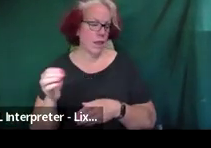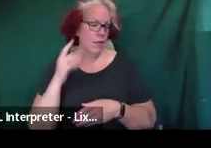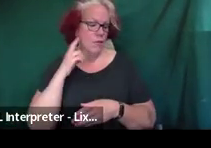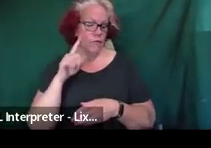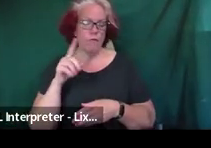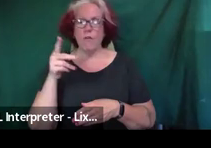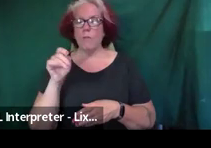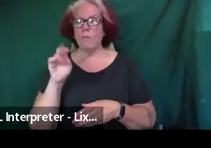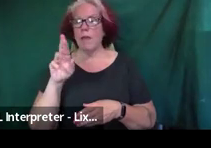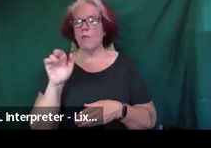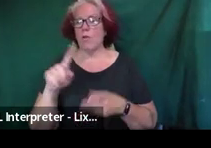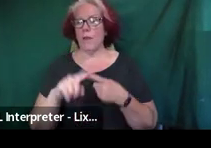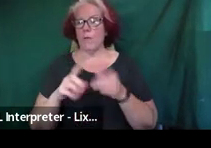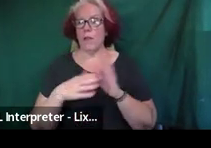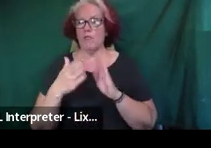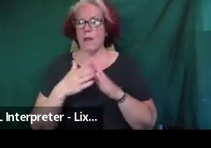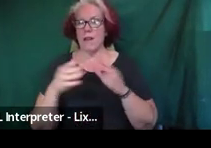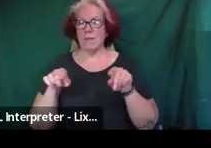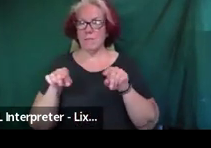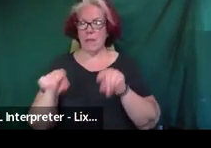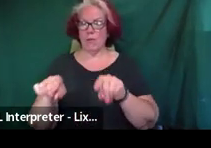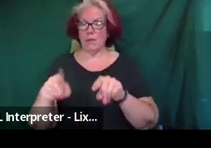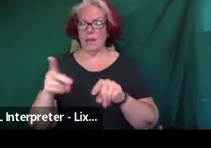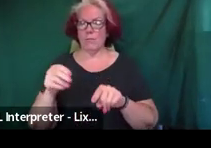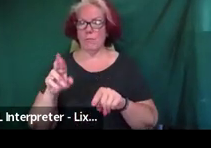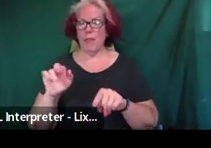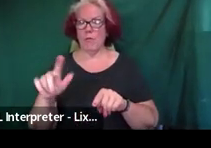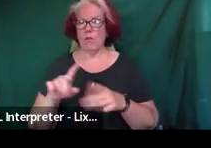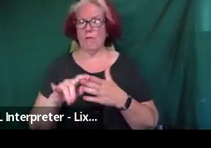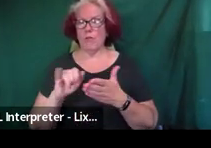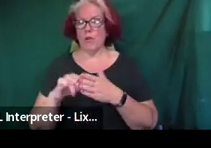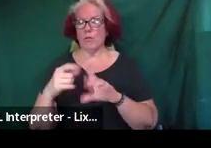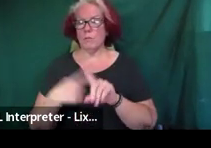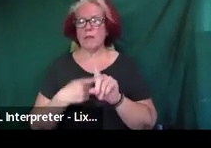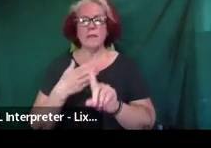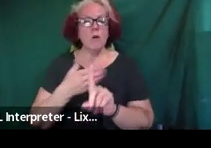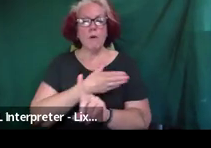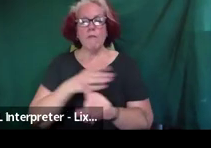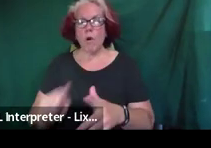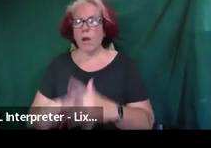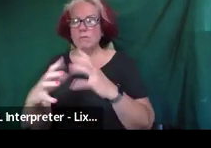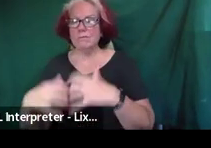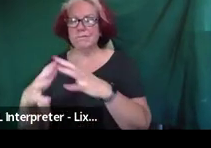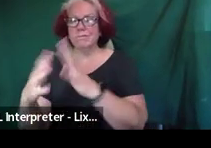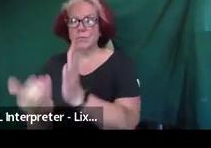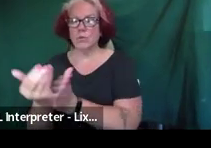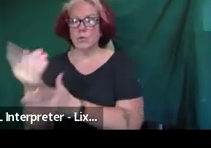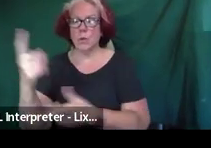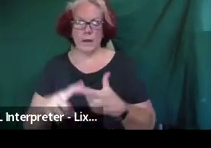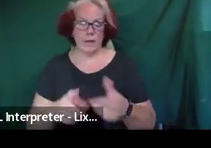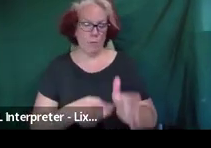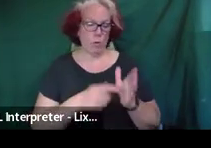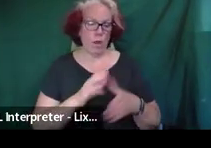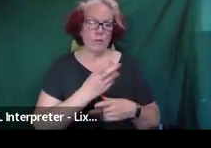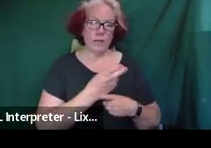we're running parallel payrolls for those months ahead of going live. And that does require both HR and